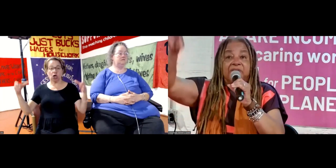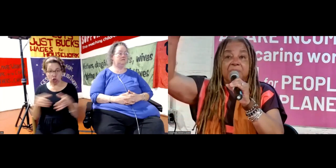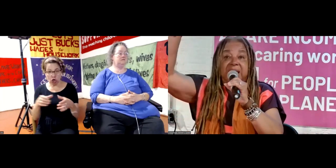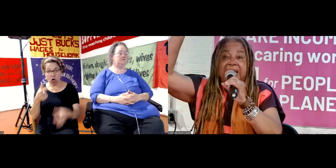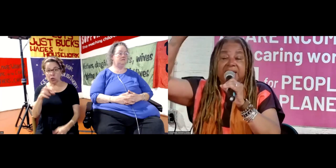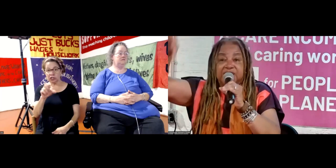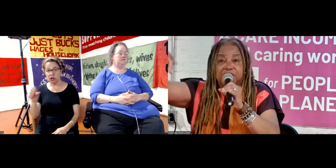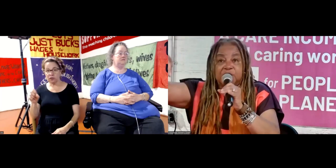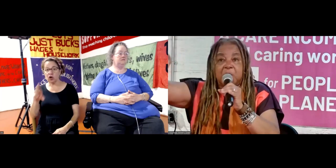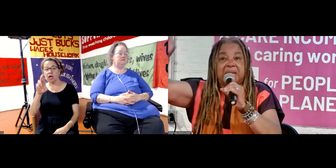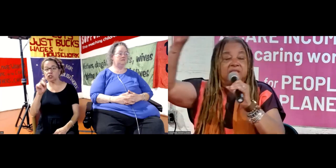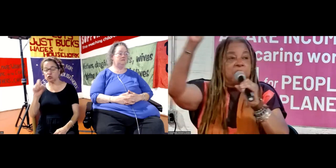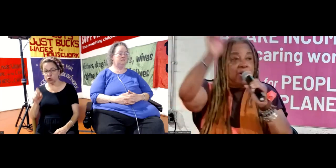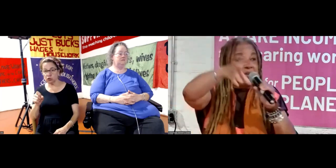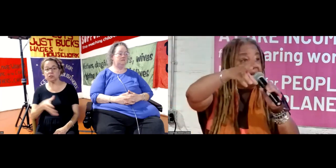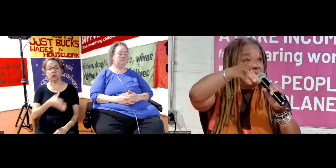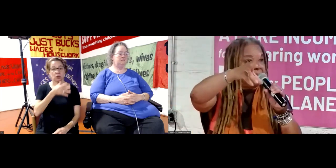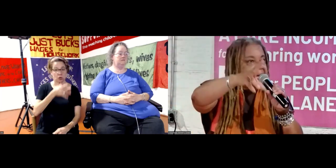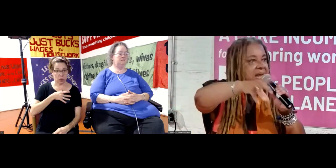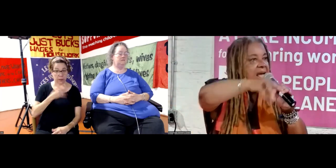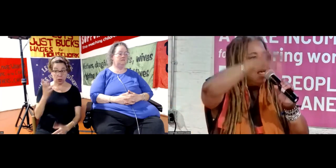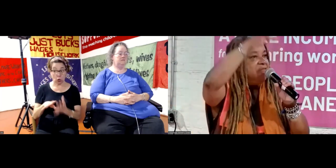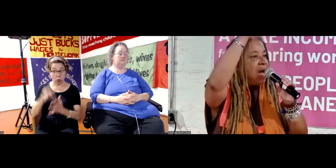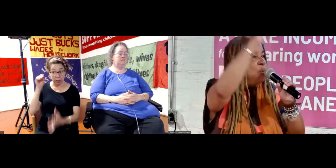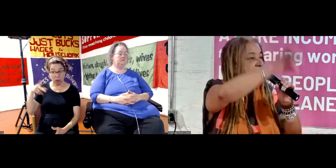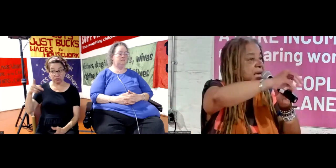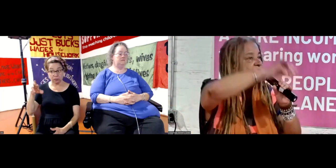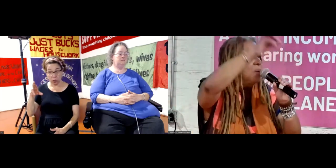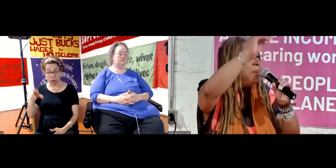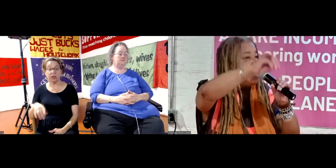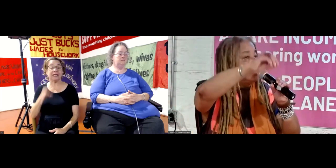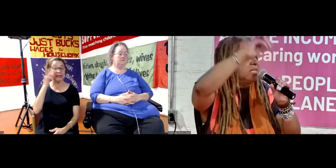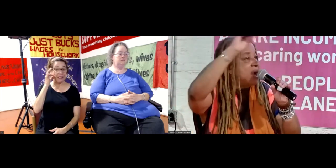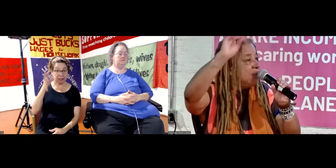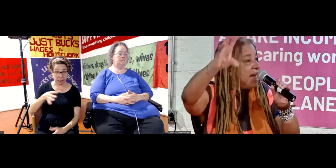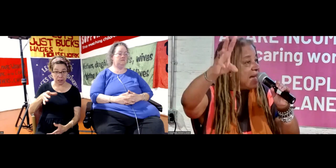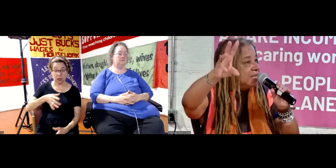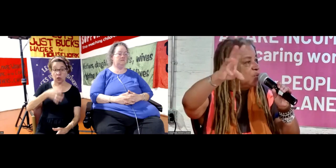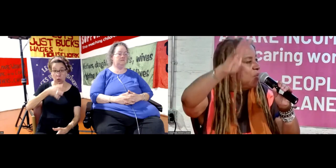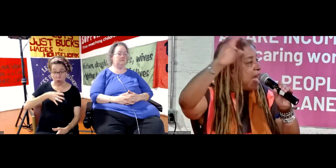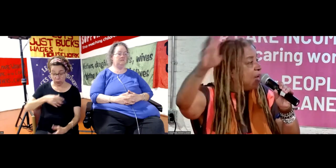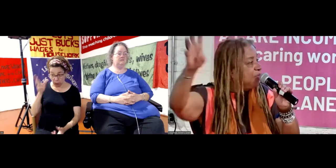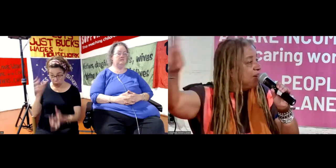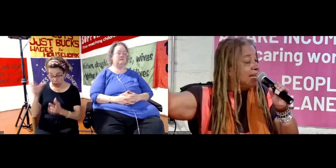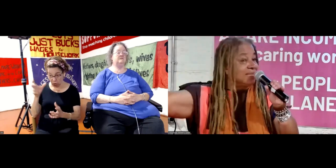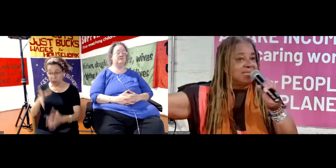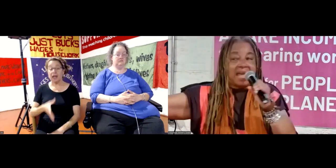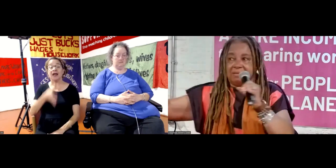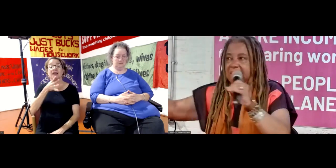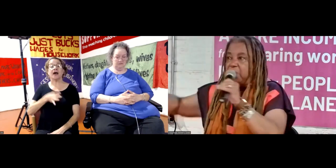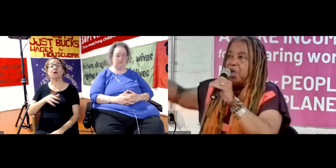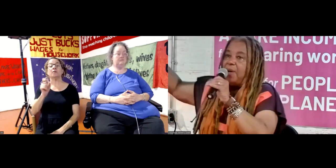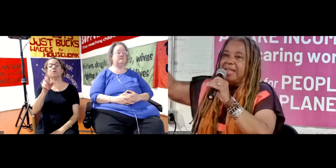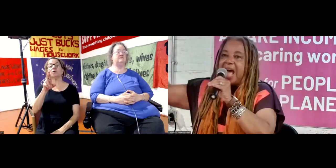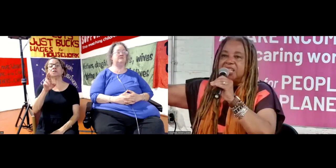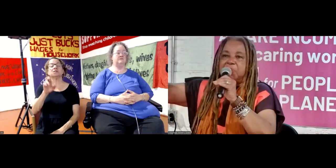found out from the indigenous women and the Puerto Rican women that women were being sterilized without their consent.